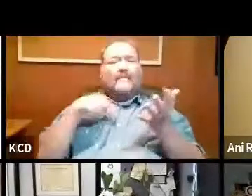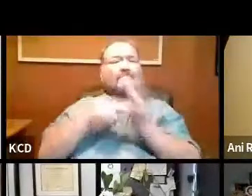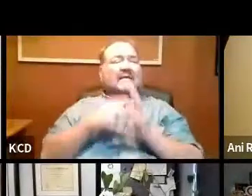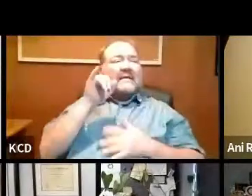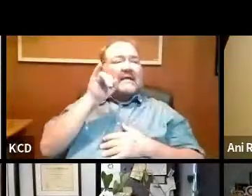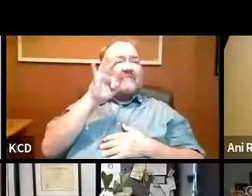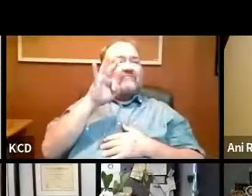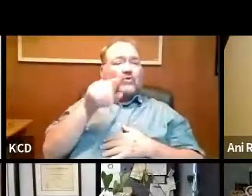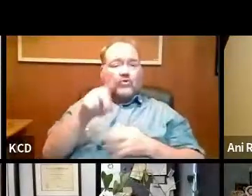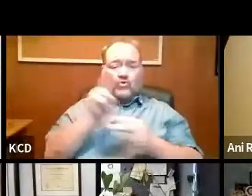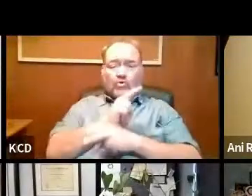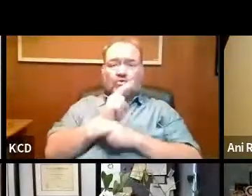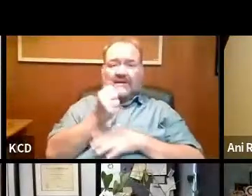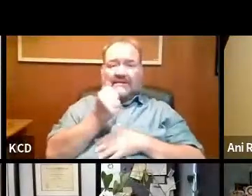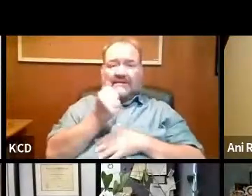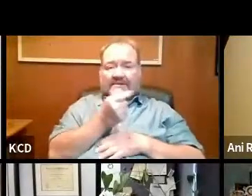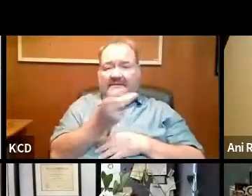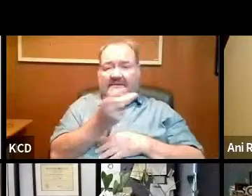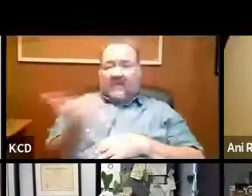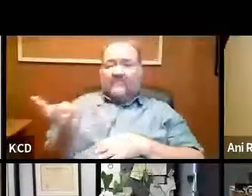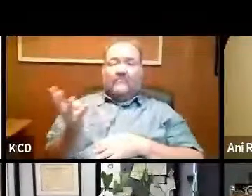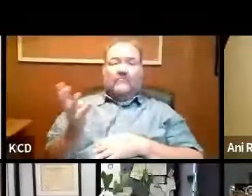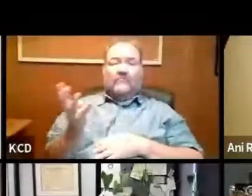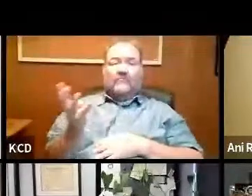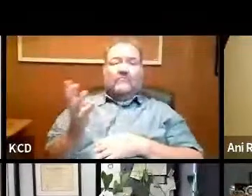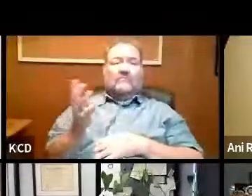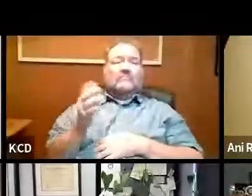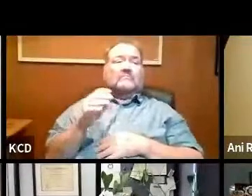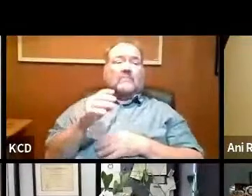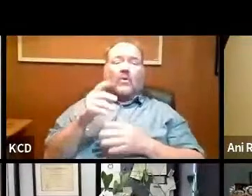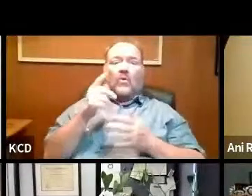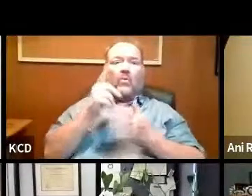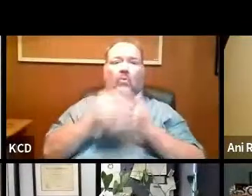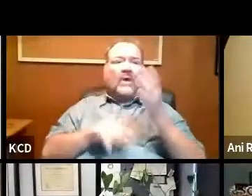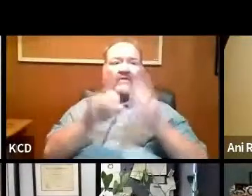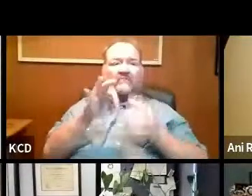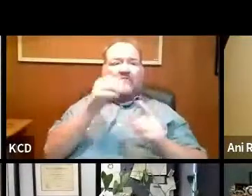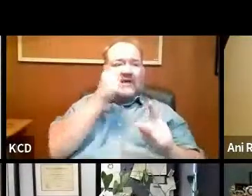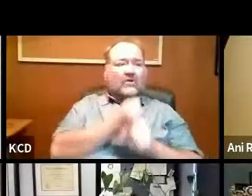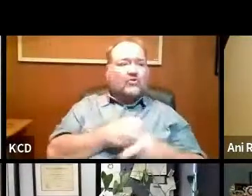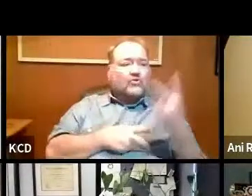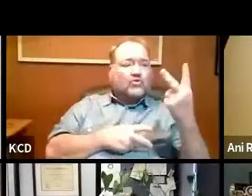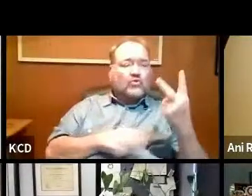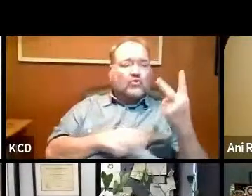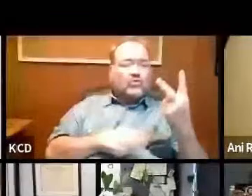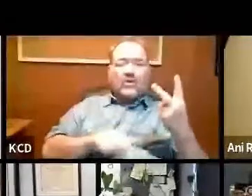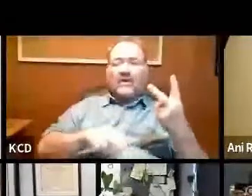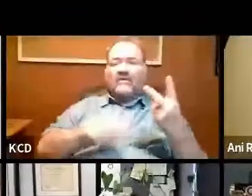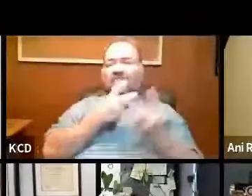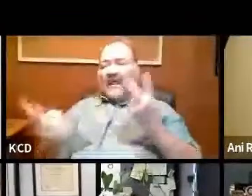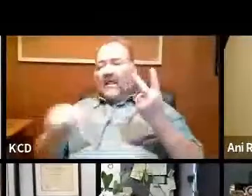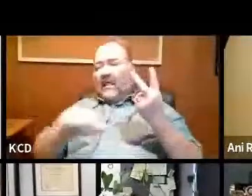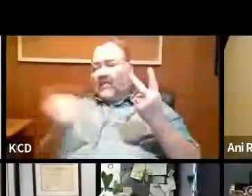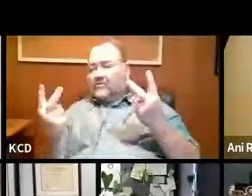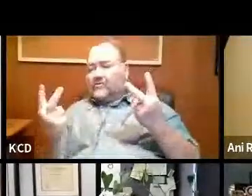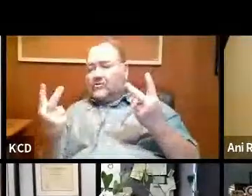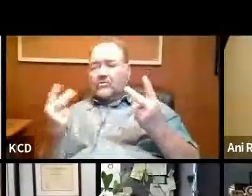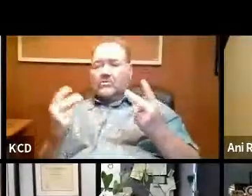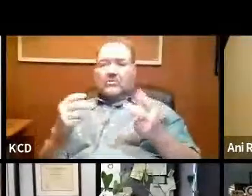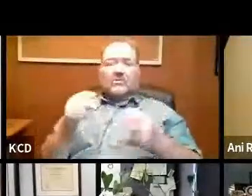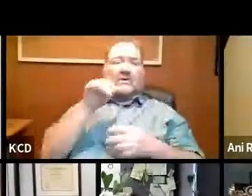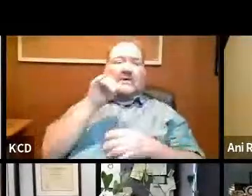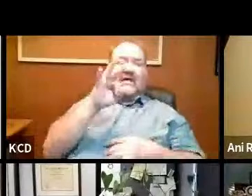you're using multiple, then what if you've hit 2 of them and haven't hit the other 2, whether it's escalating